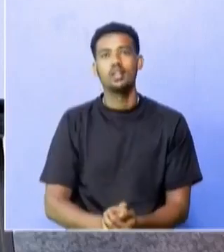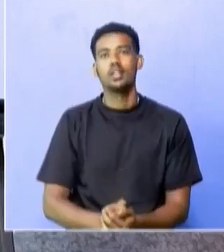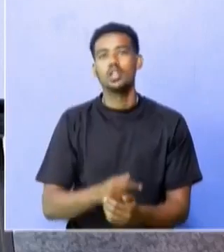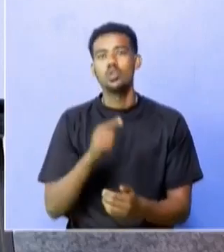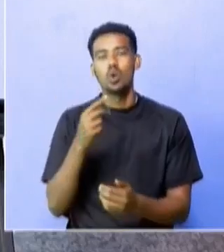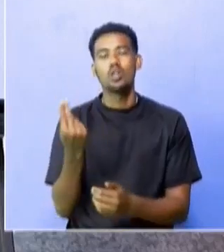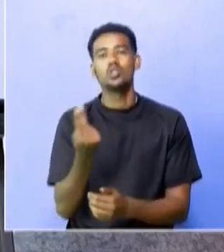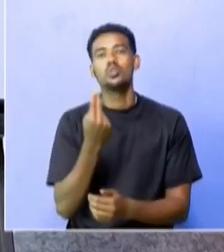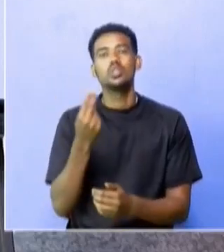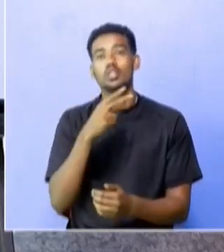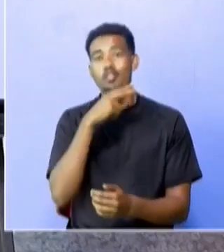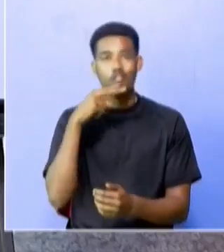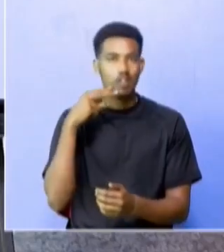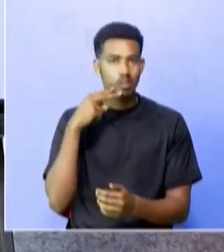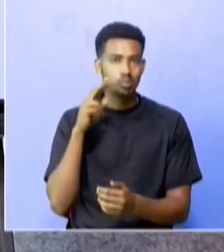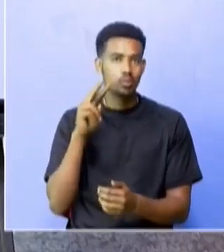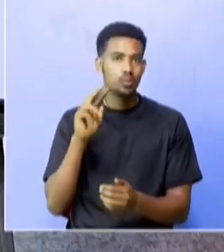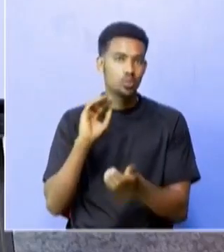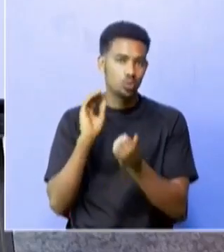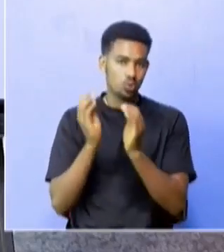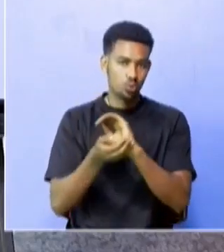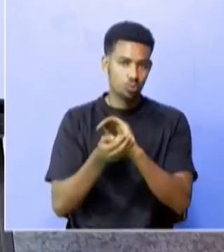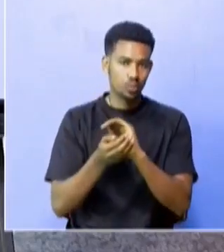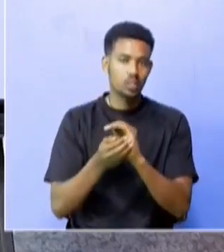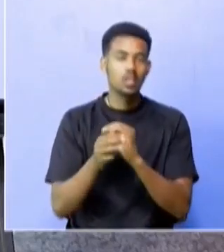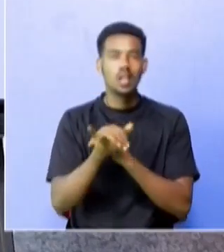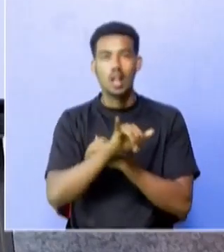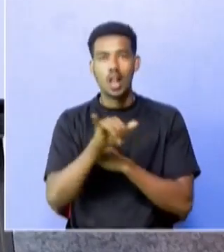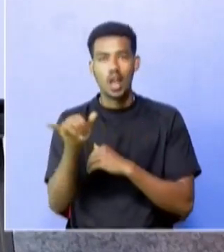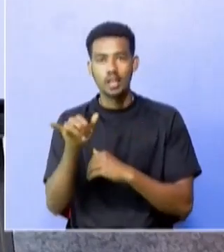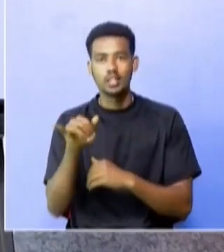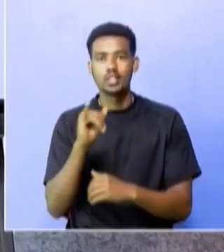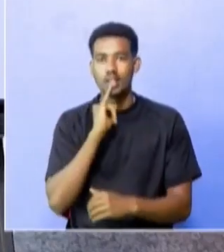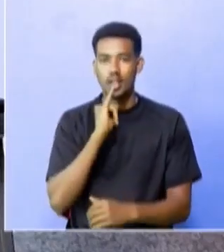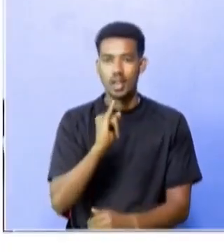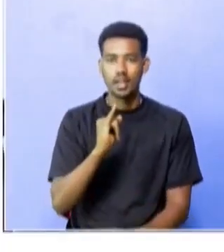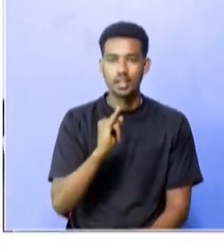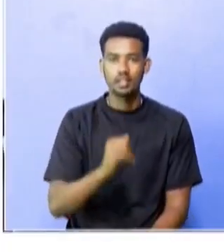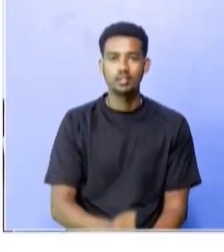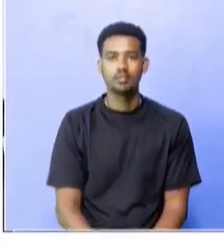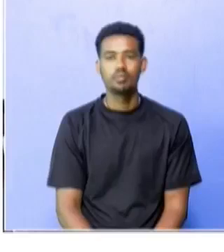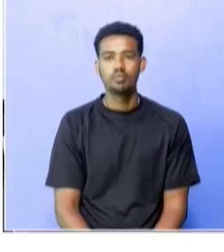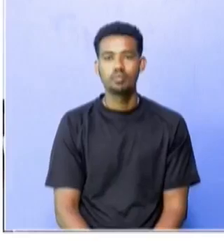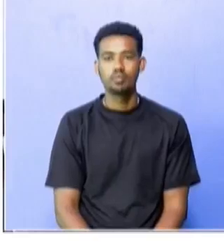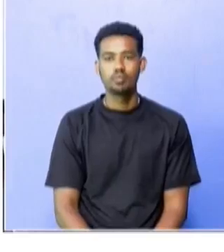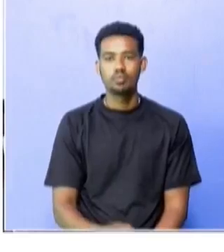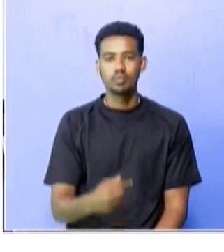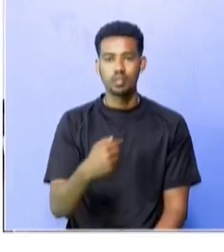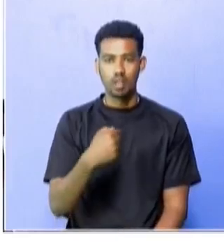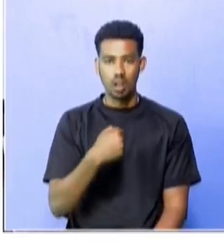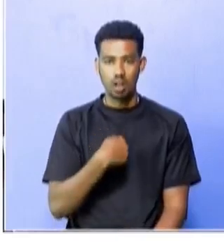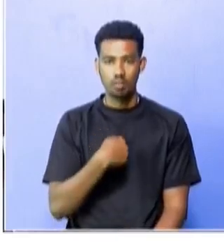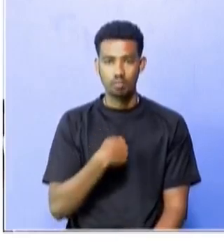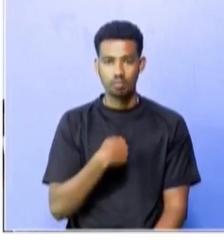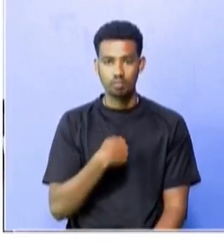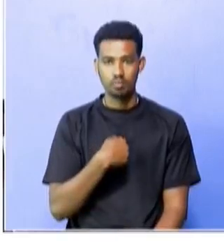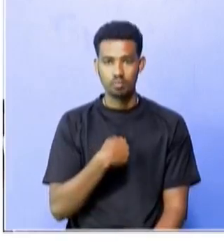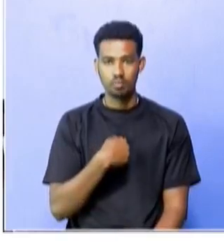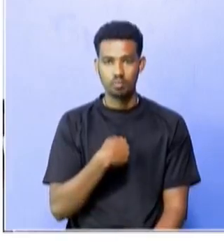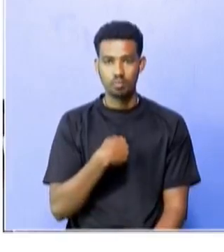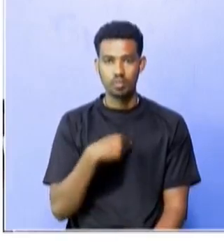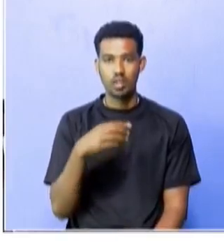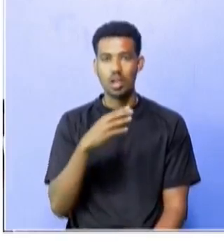using verb to be. Like, is, are,